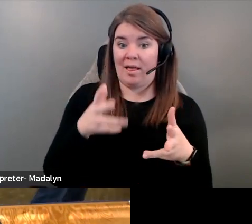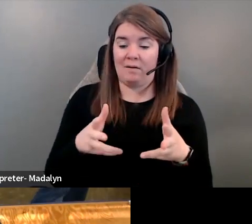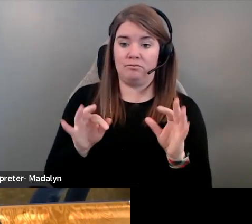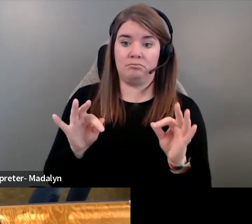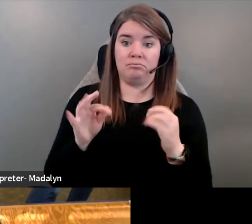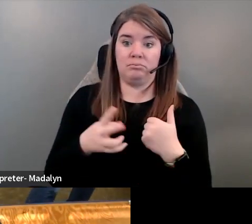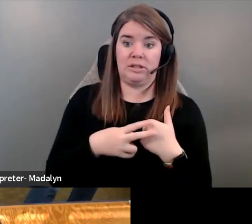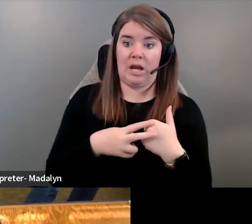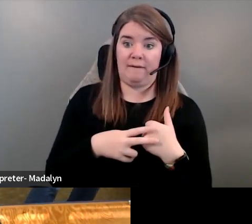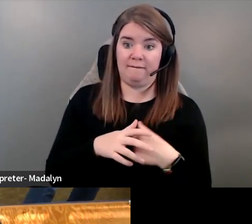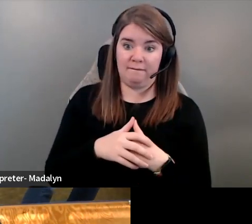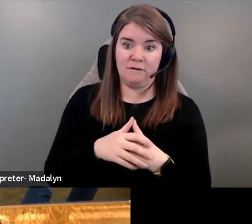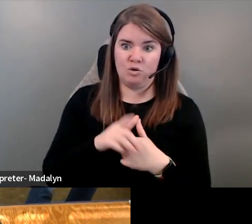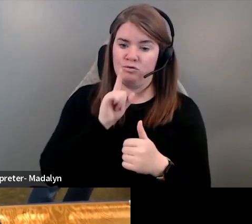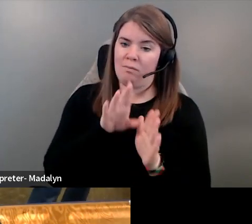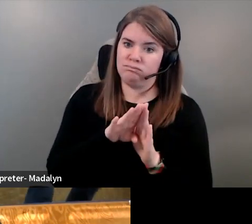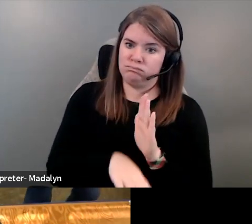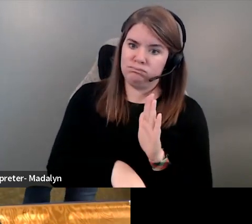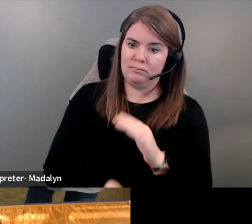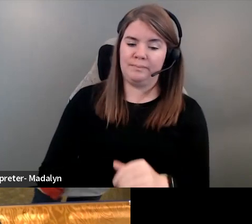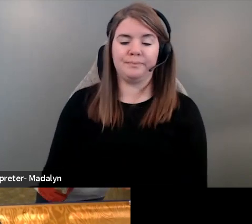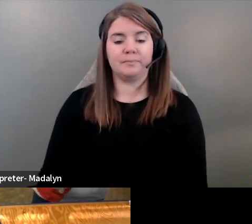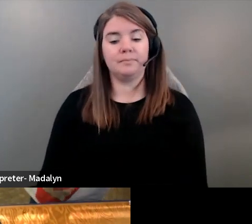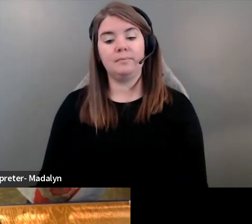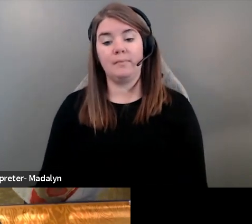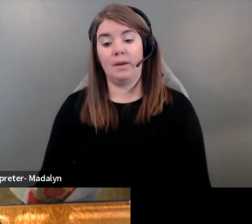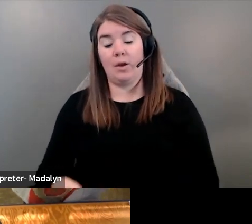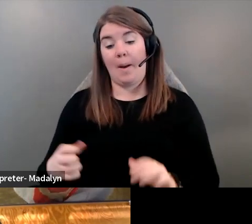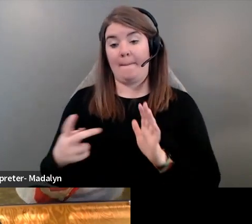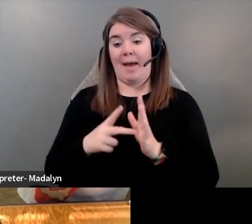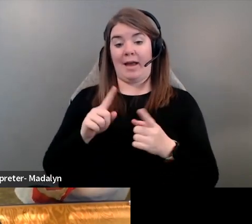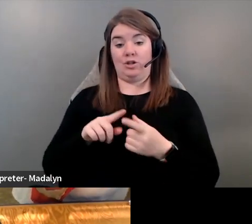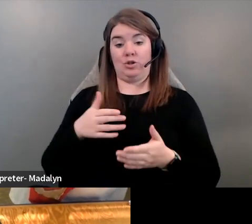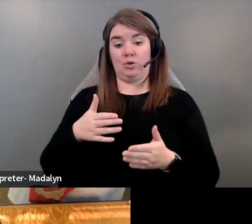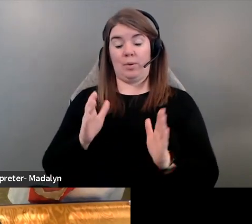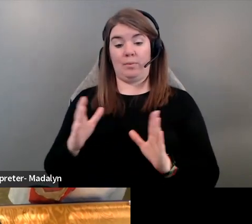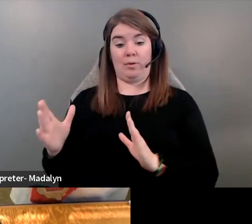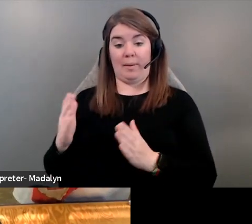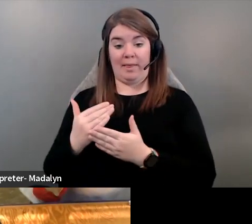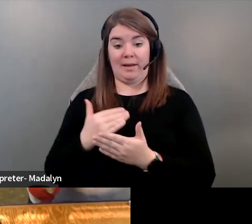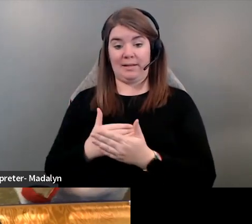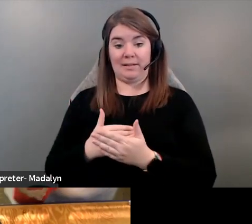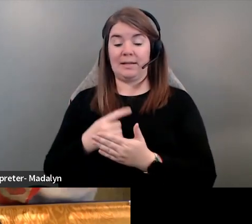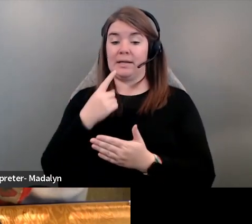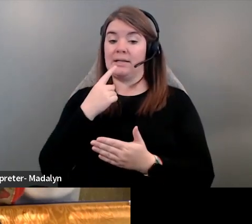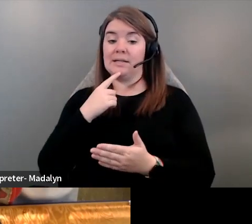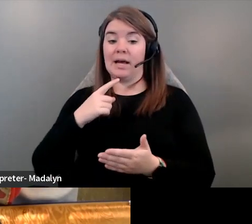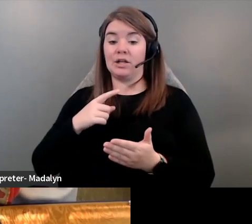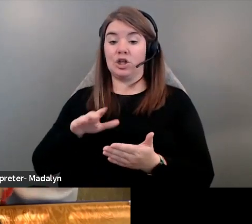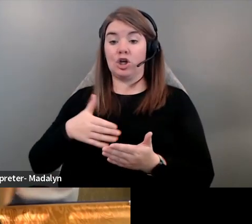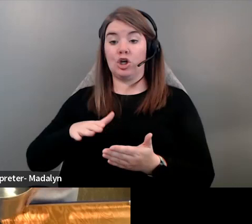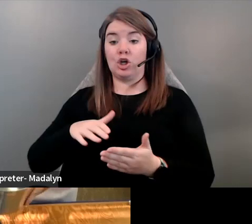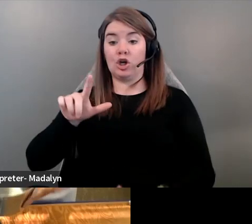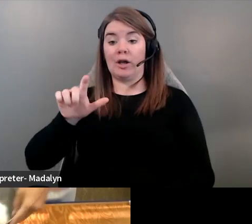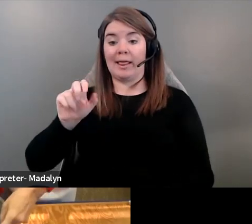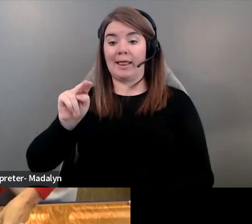money. So we'll go back to our prep list and it says cook lentil stew. So that's actually the first thing